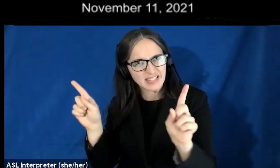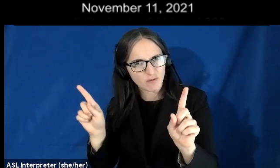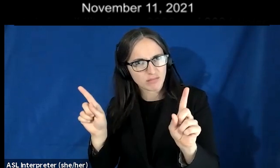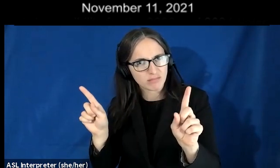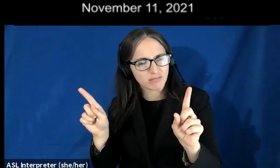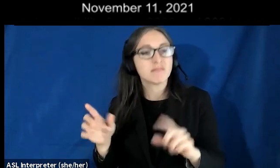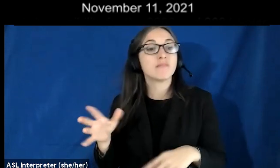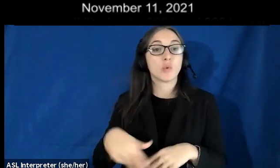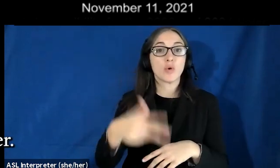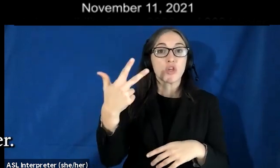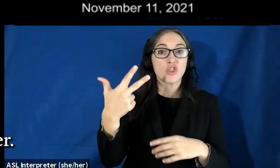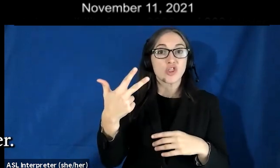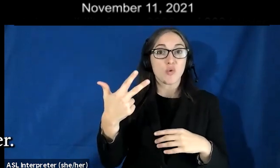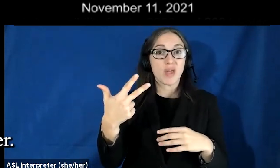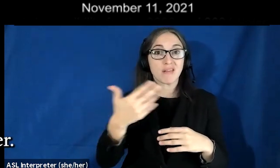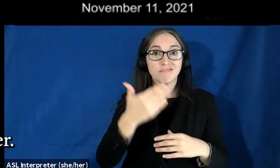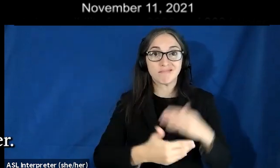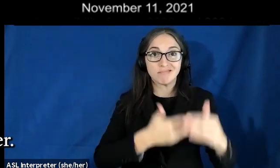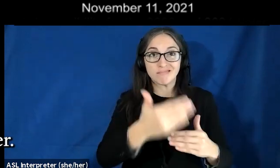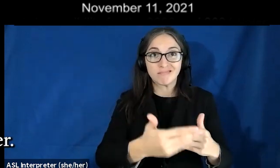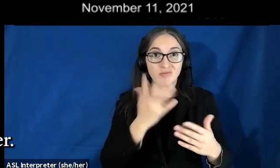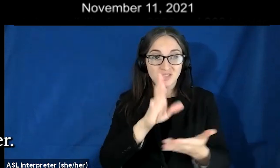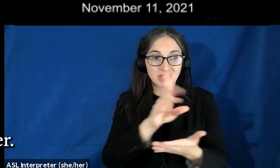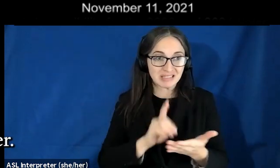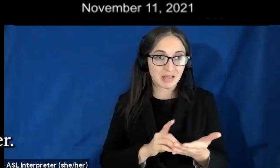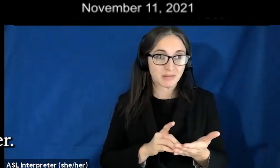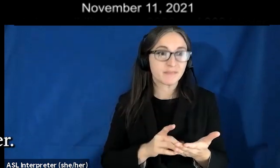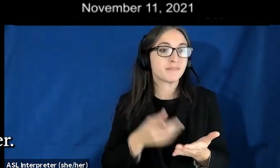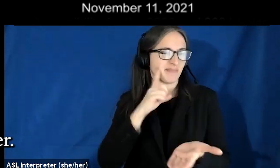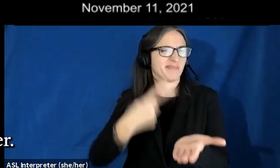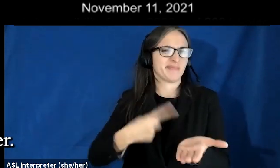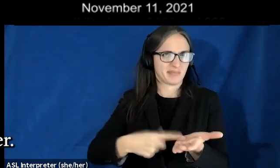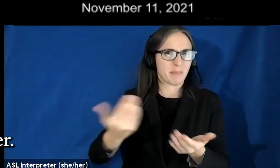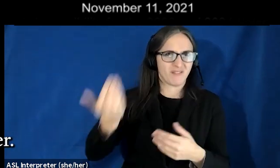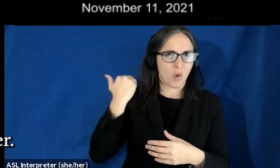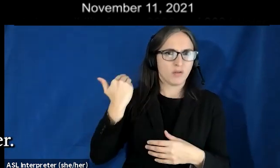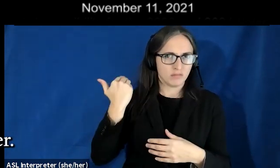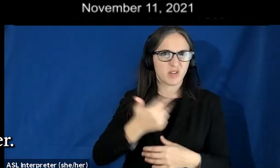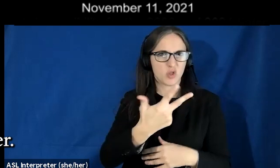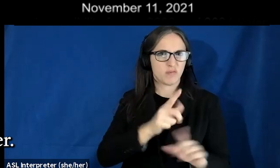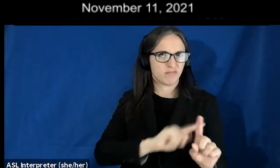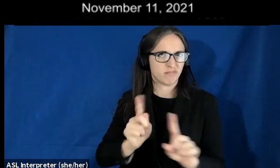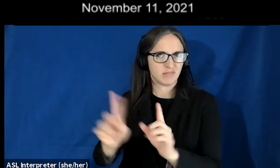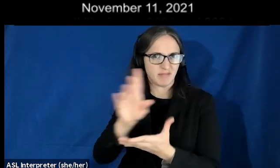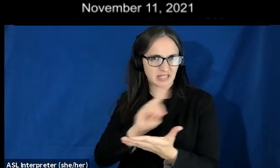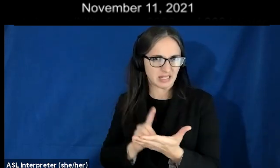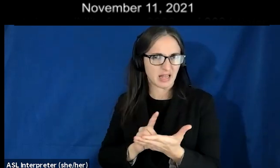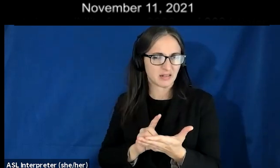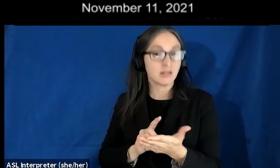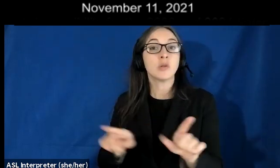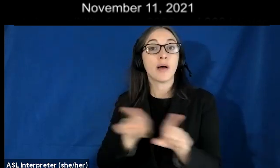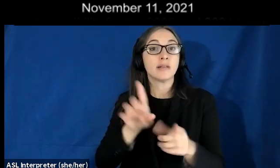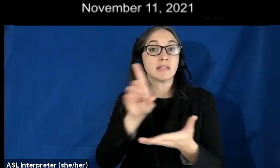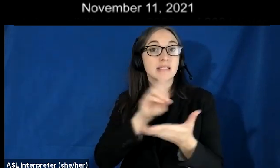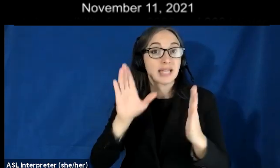three-stage design I talked about before. If as a designer you add some